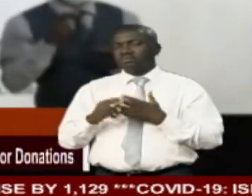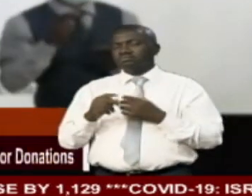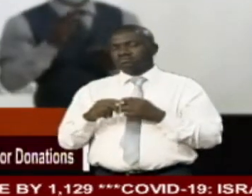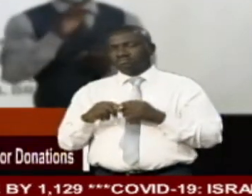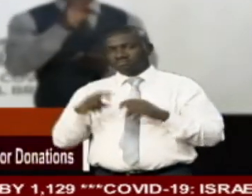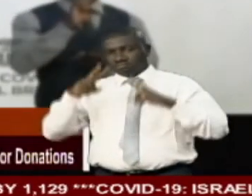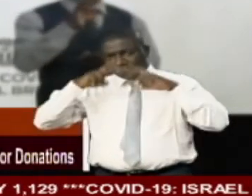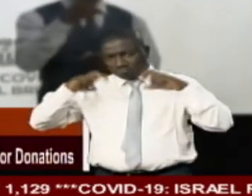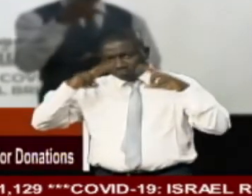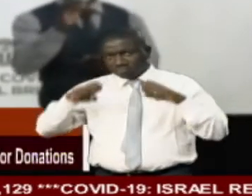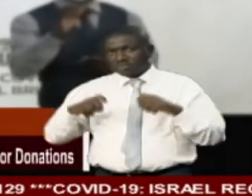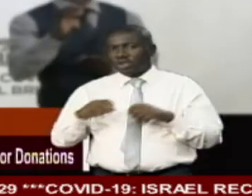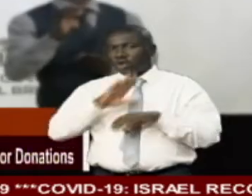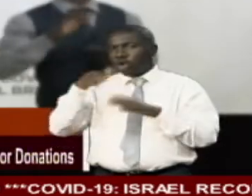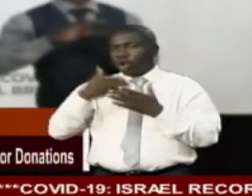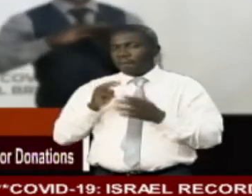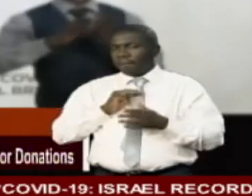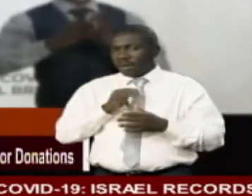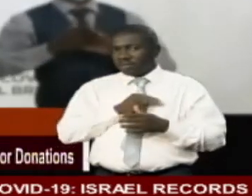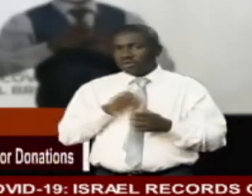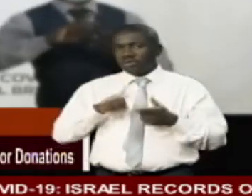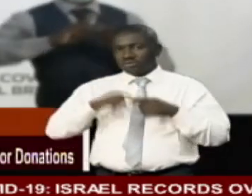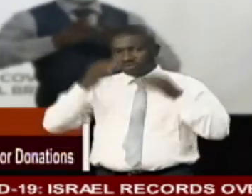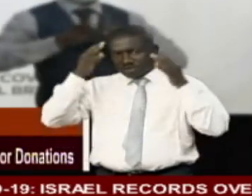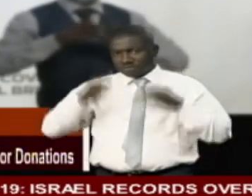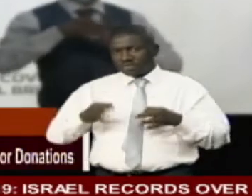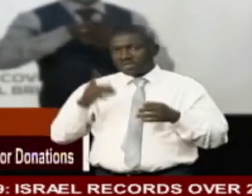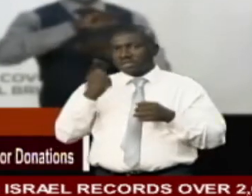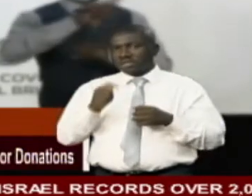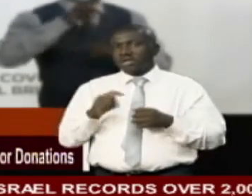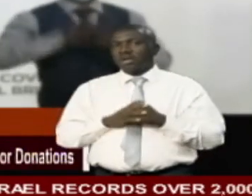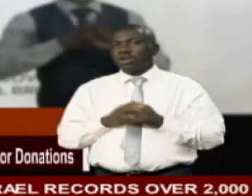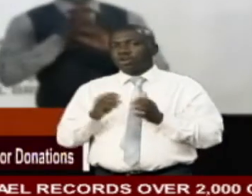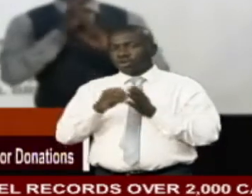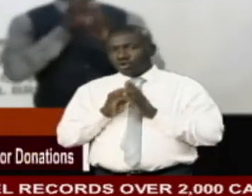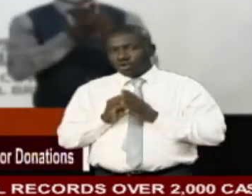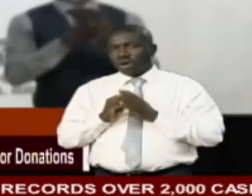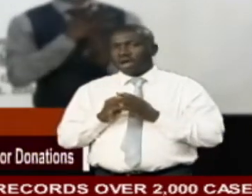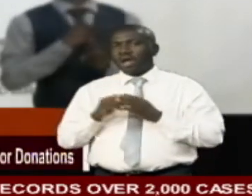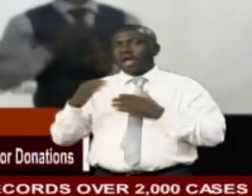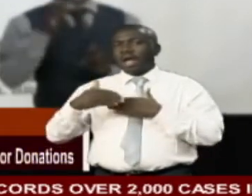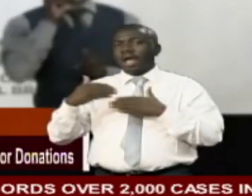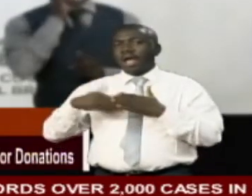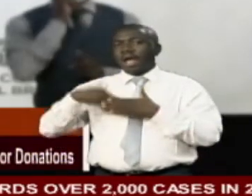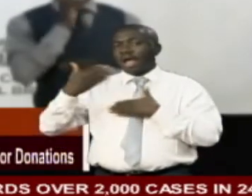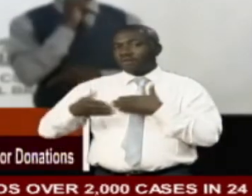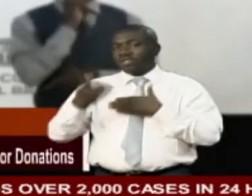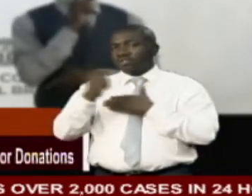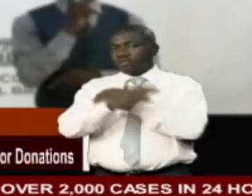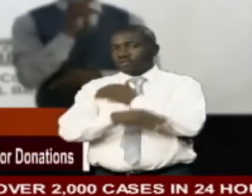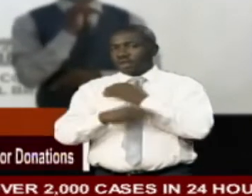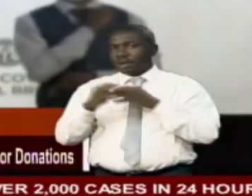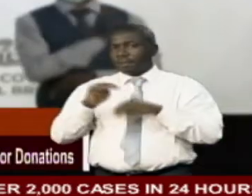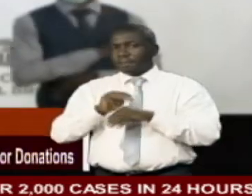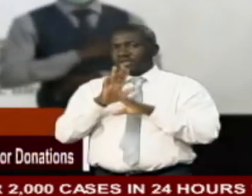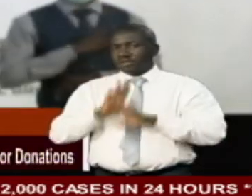to determine their status after the foreign minister tested positive to